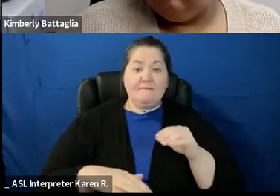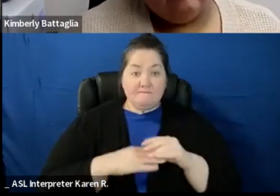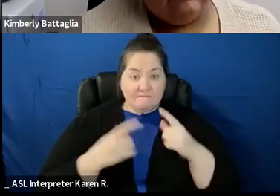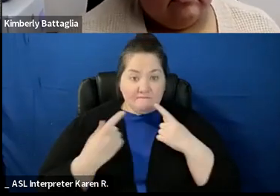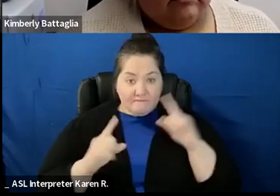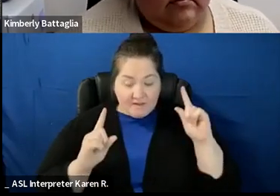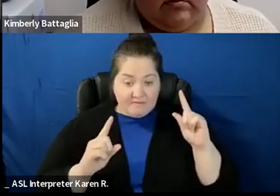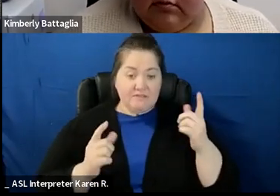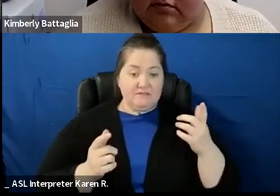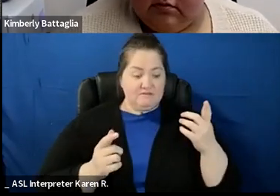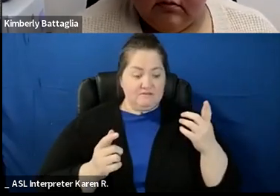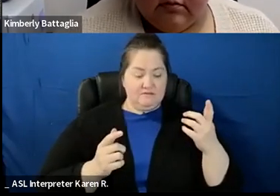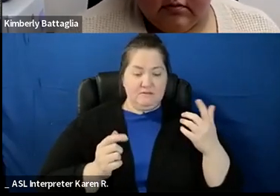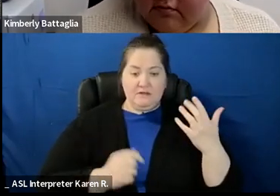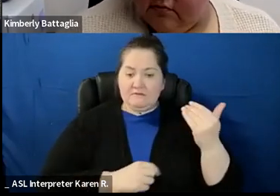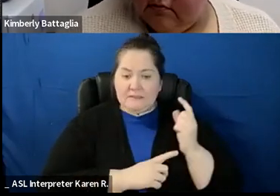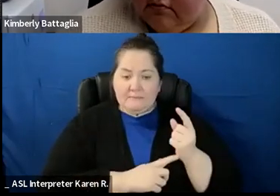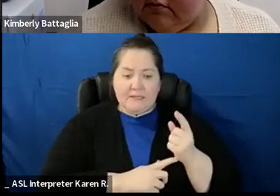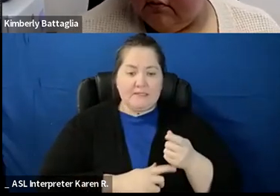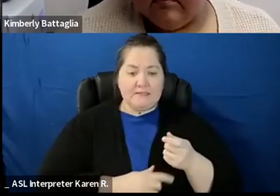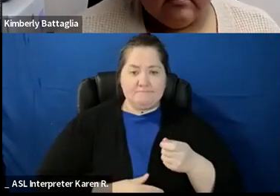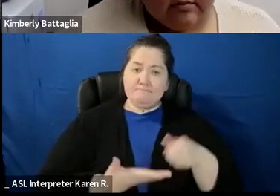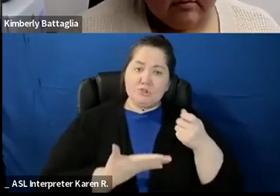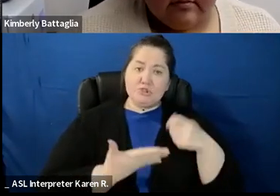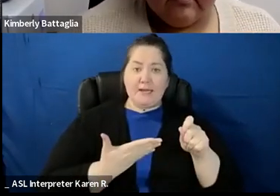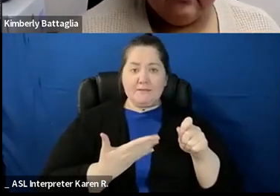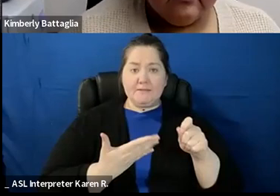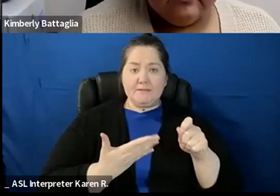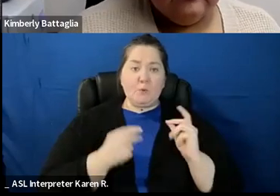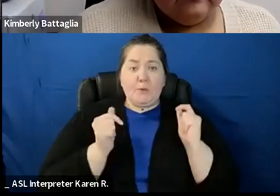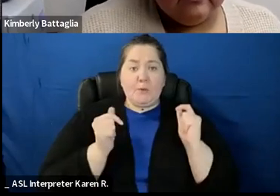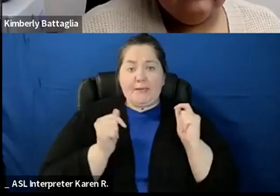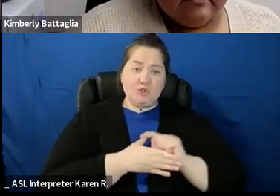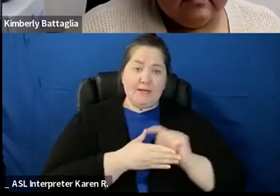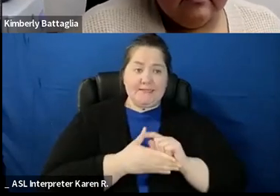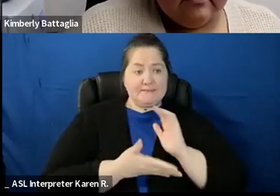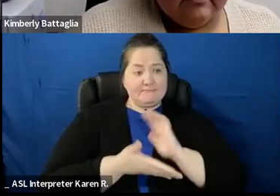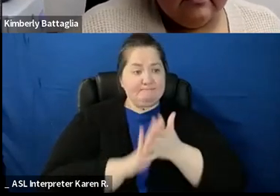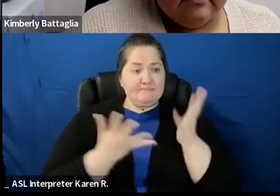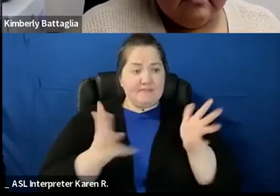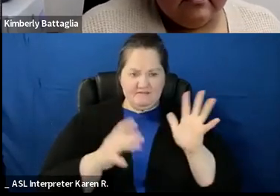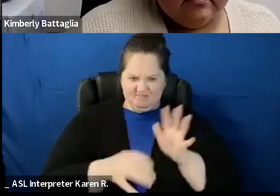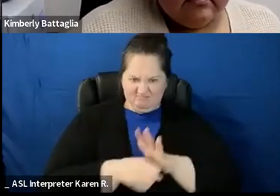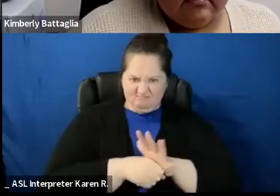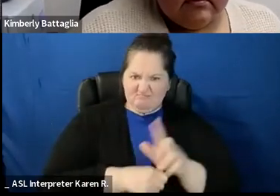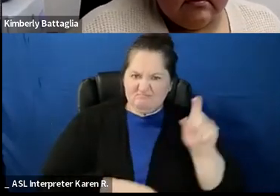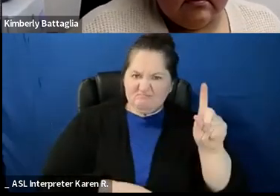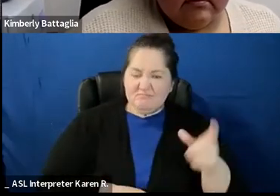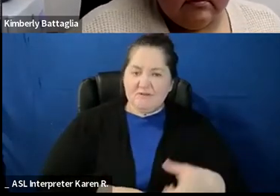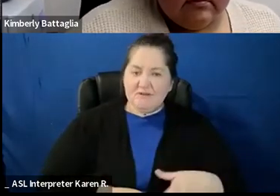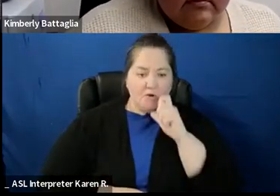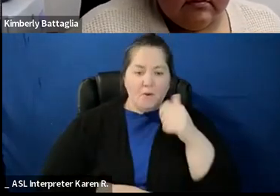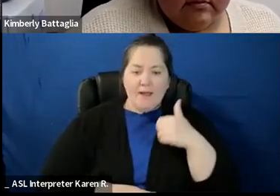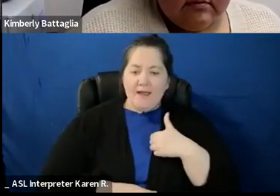these 15-minute checkbox, trainings that we often get within our communities, and not having that